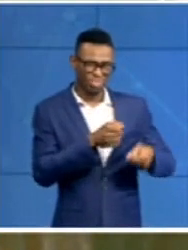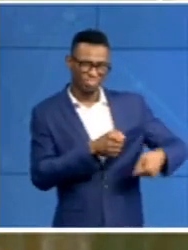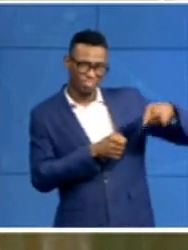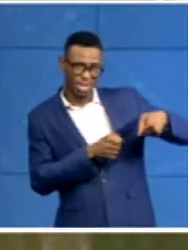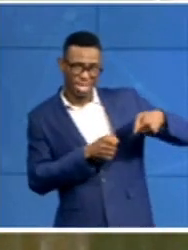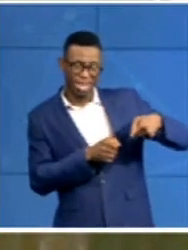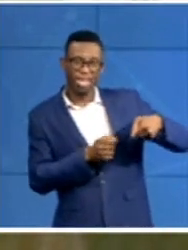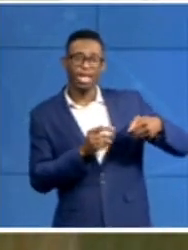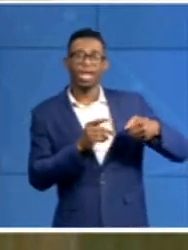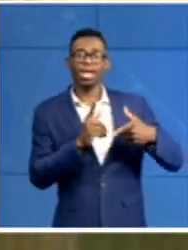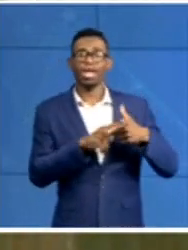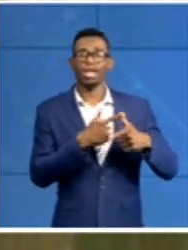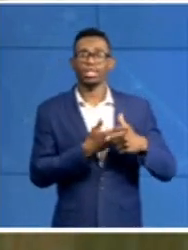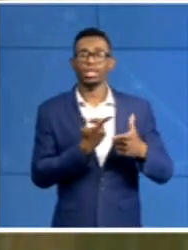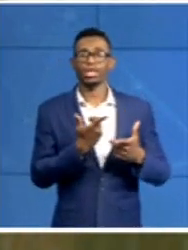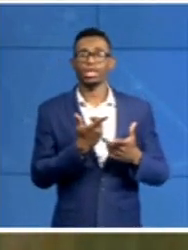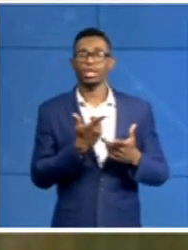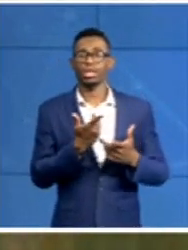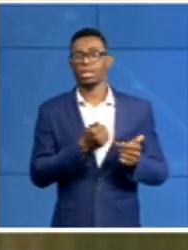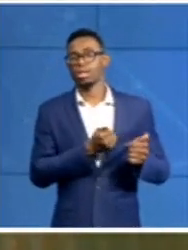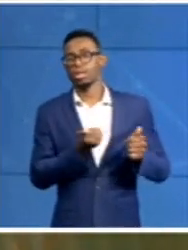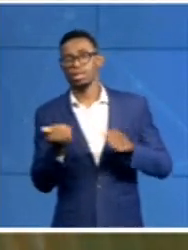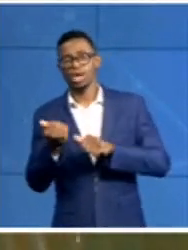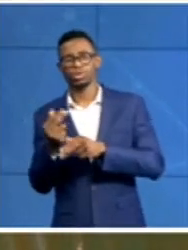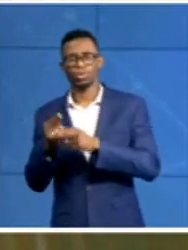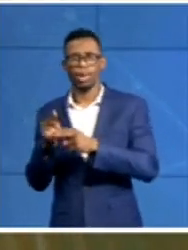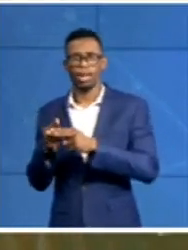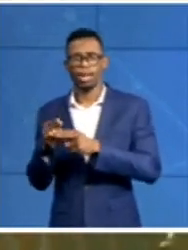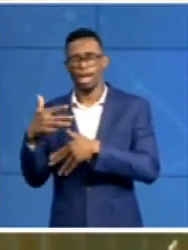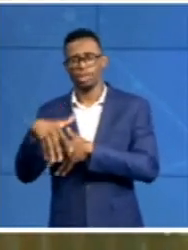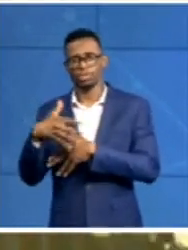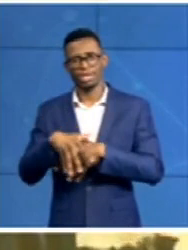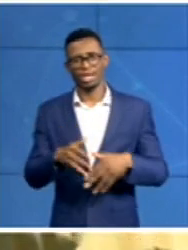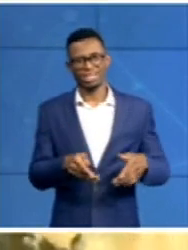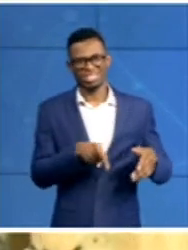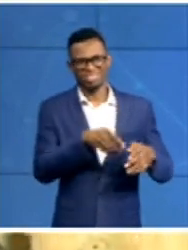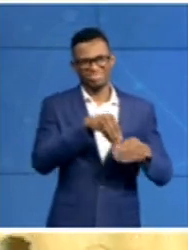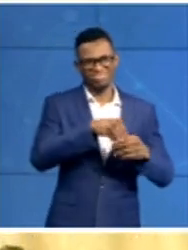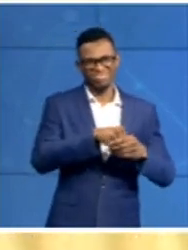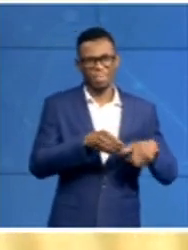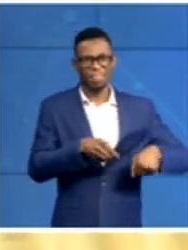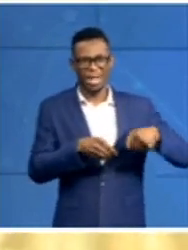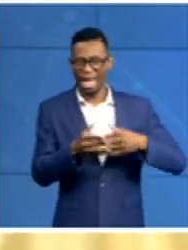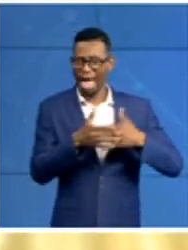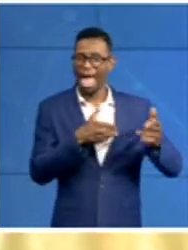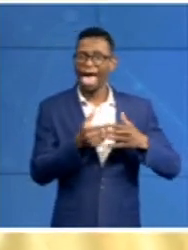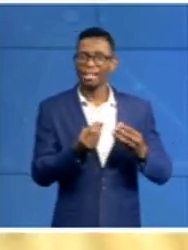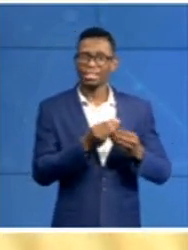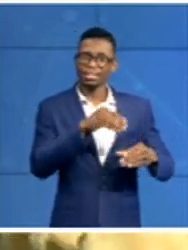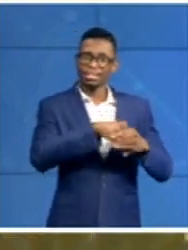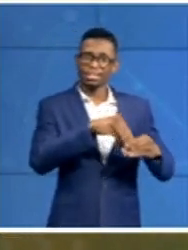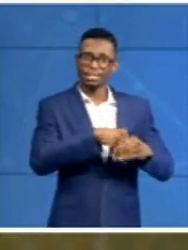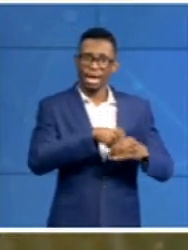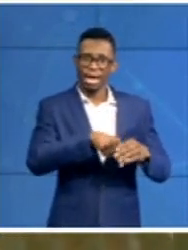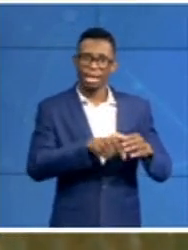come over to the toilet and, of course, empty what was inside that toilet. Mr. Solomon will help